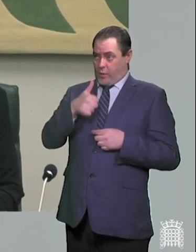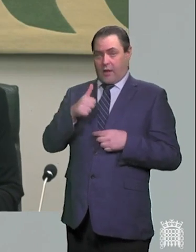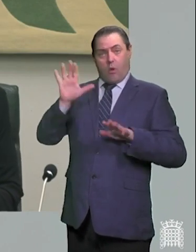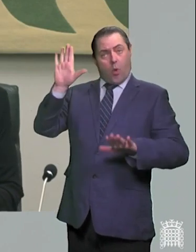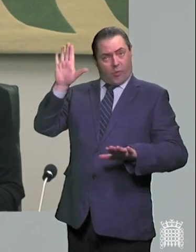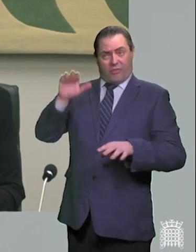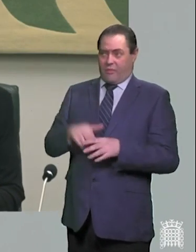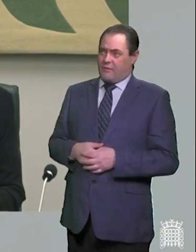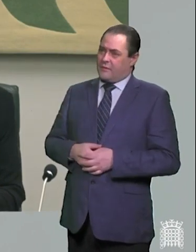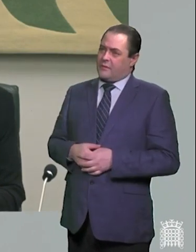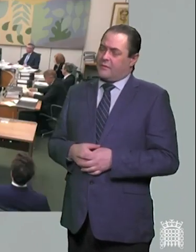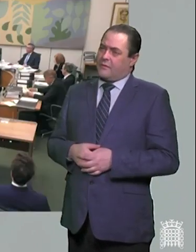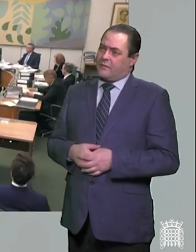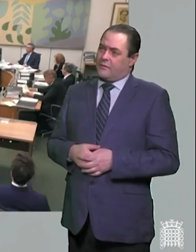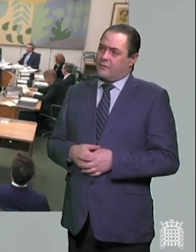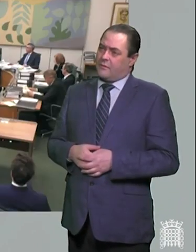oath?